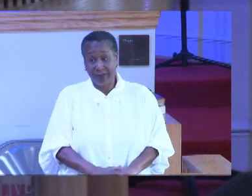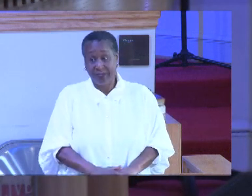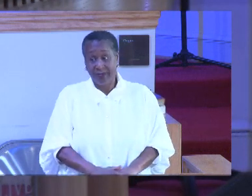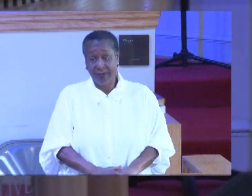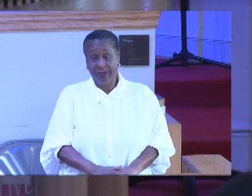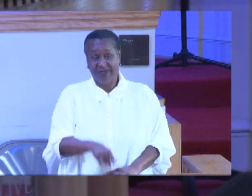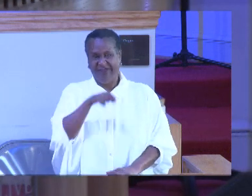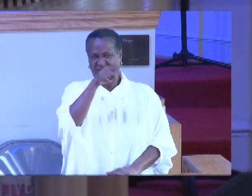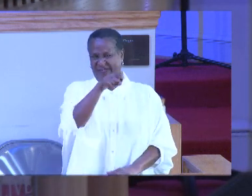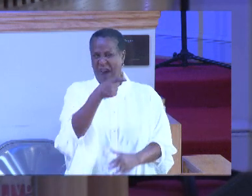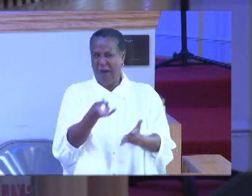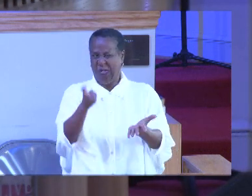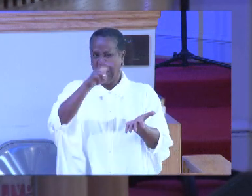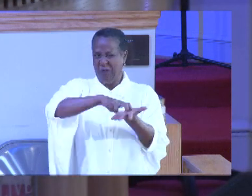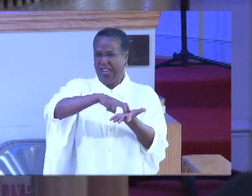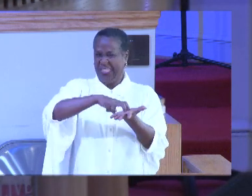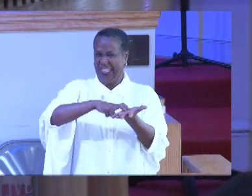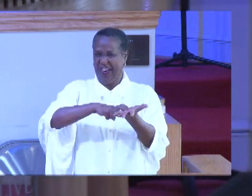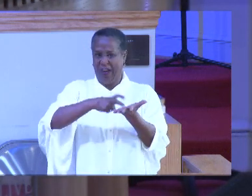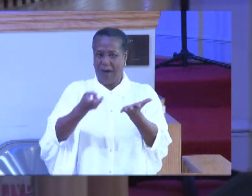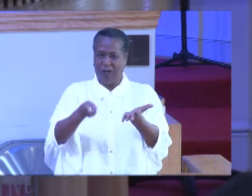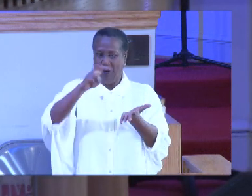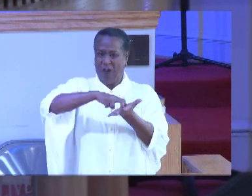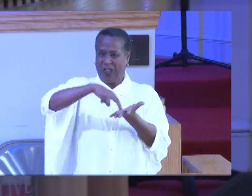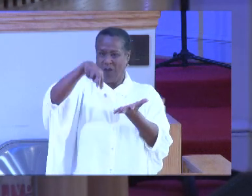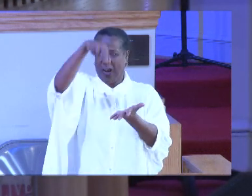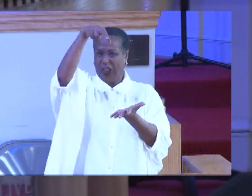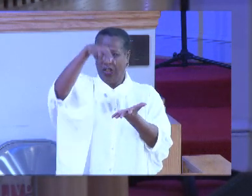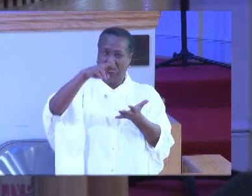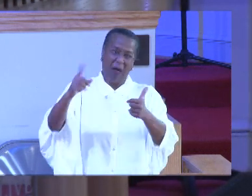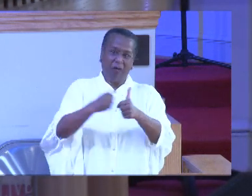of the resurrection,